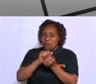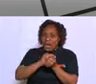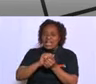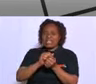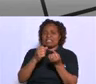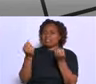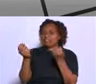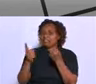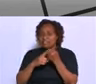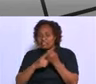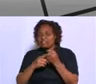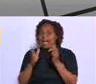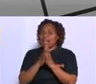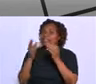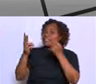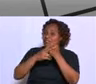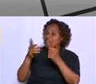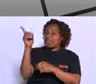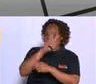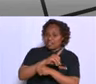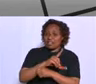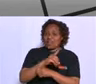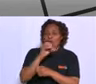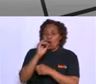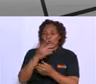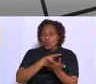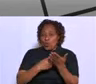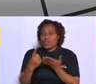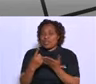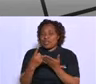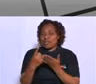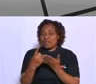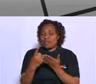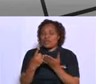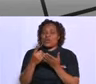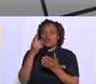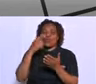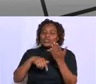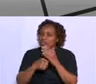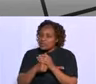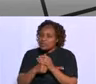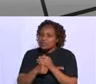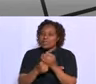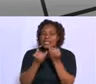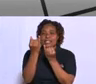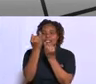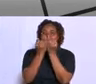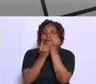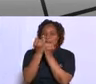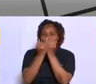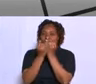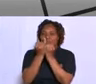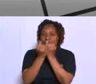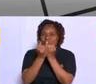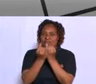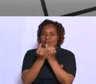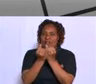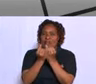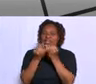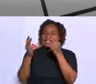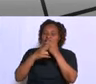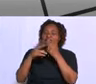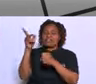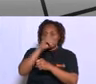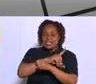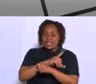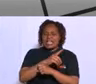the sixth, and the seventh day of the week is Saturday. We call it Sabbata,